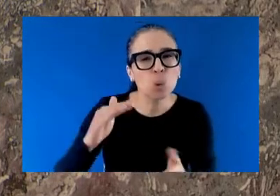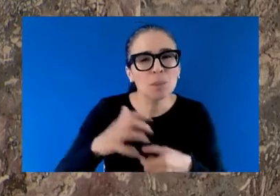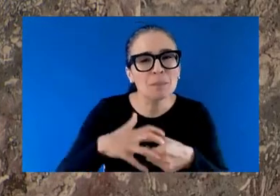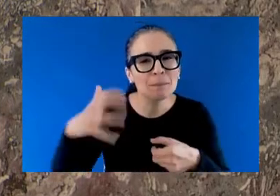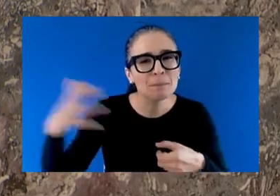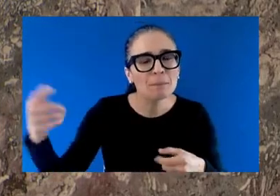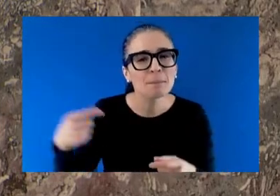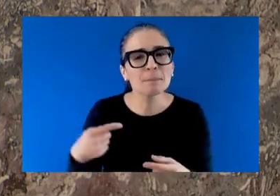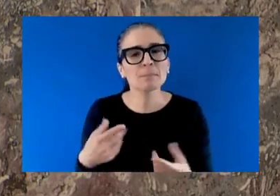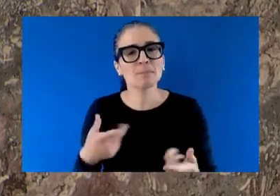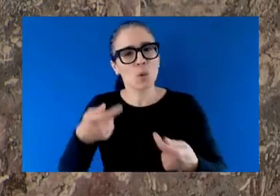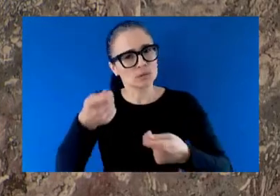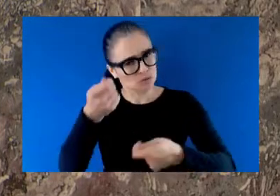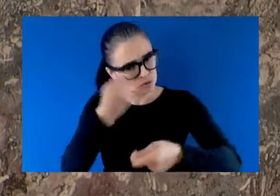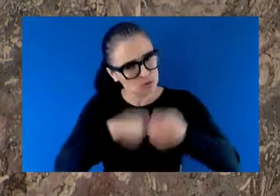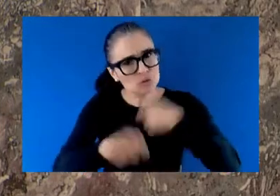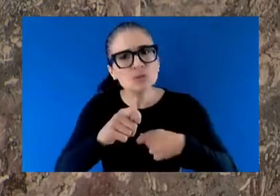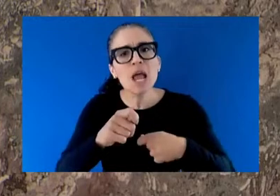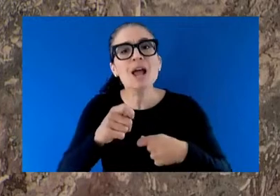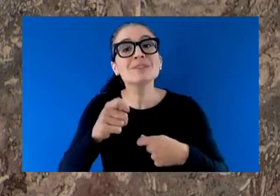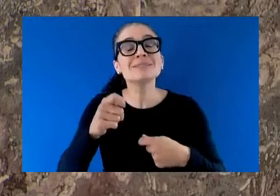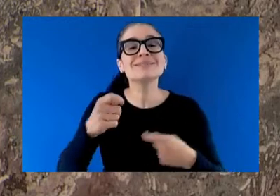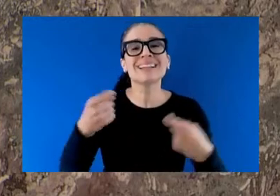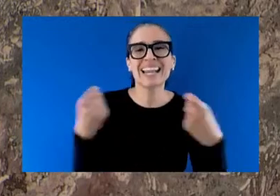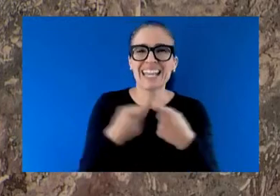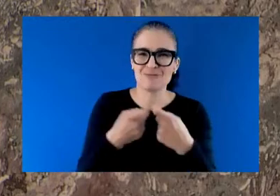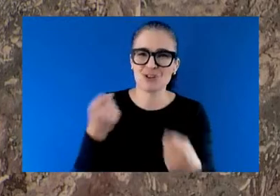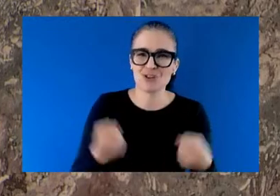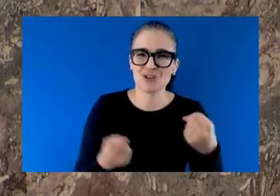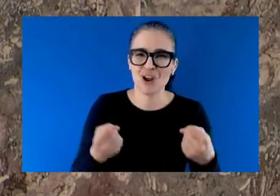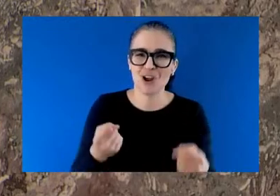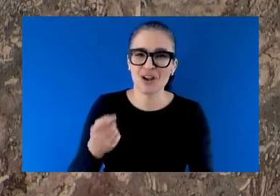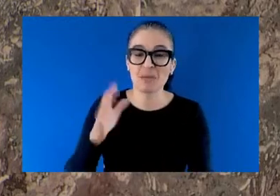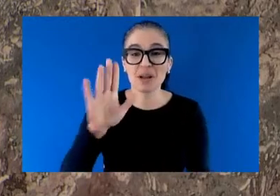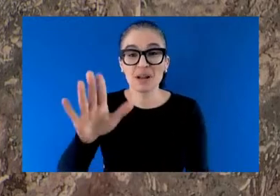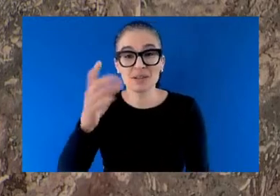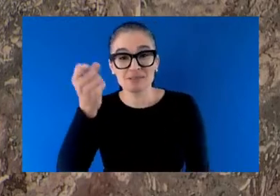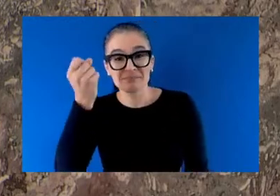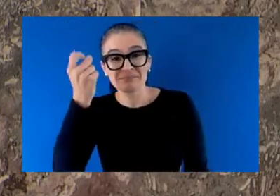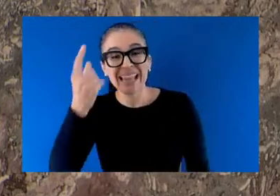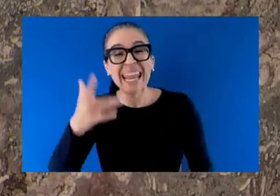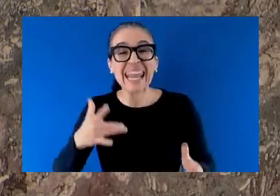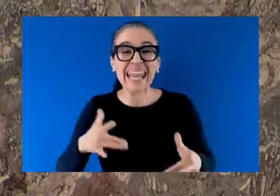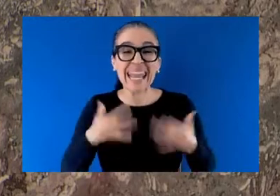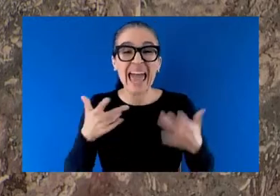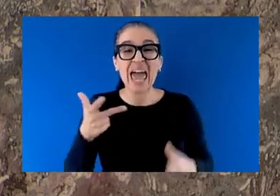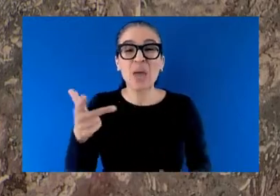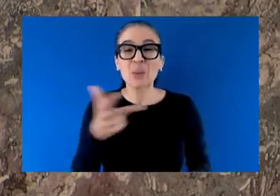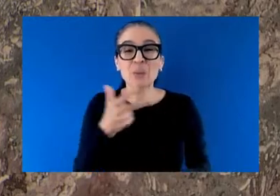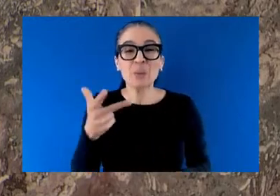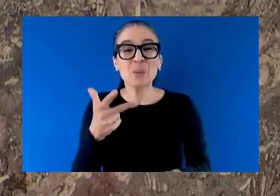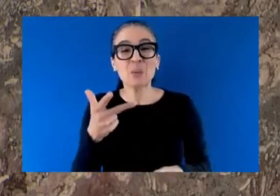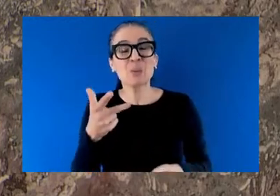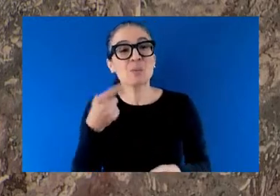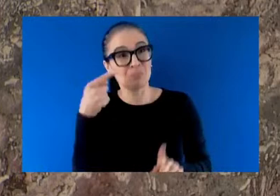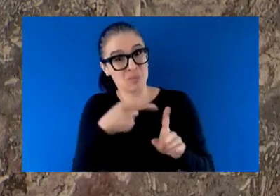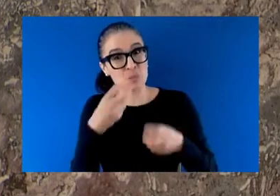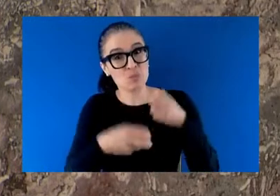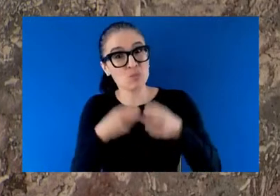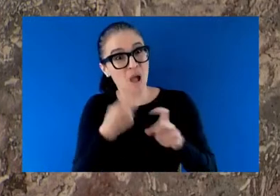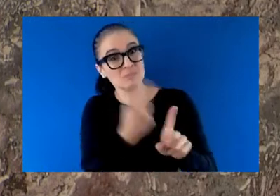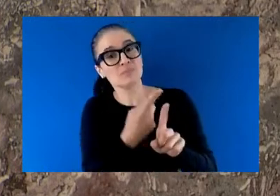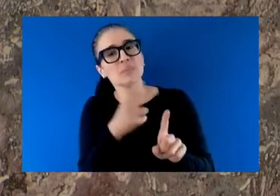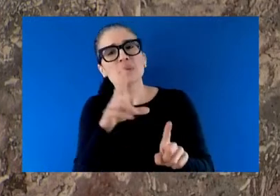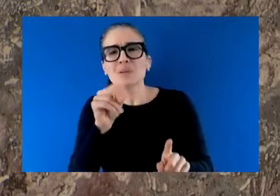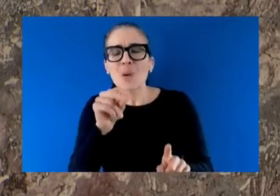duty vehicles where we need to see these changes. It's in medium and heavy duty spaces, and we're seeing the transition in trucking, for example,